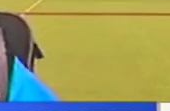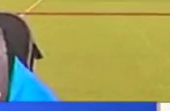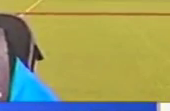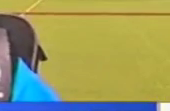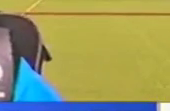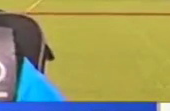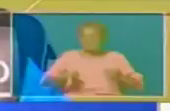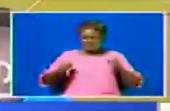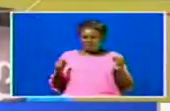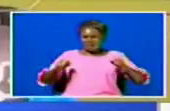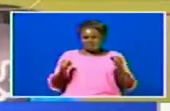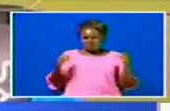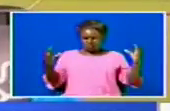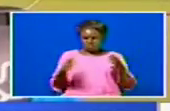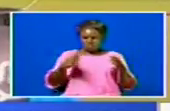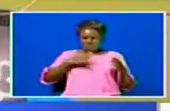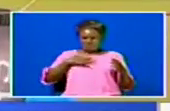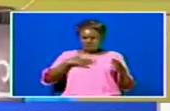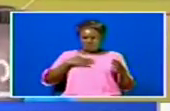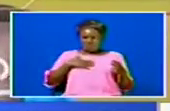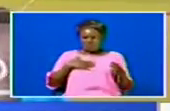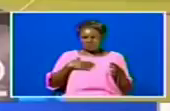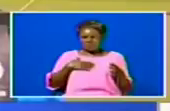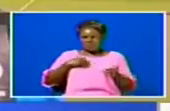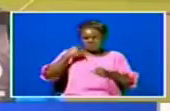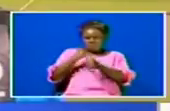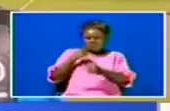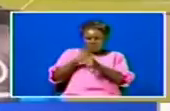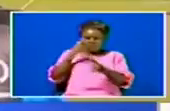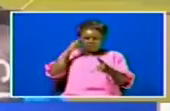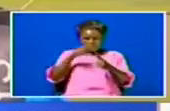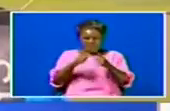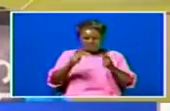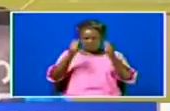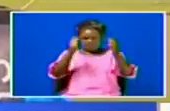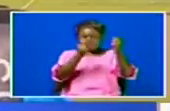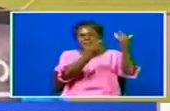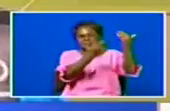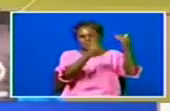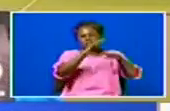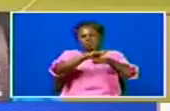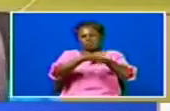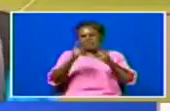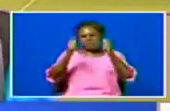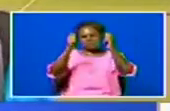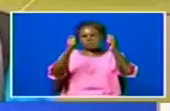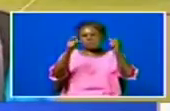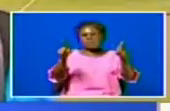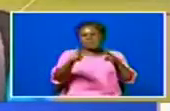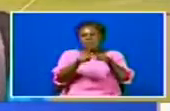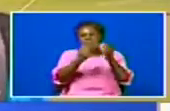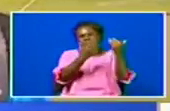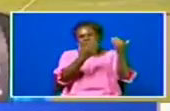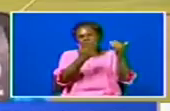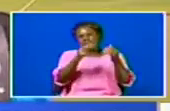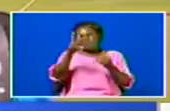We are very happy as a team. We have been working towards it. We have been expecting it, and we expect to win even